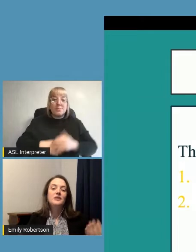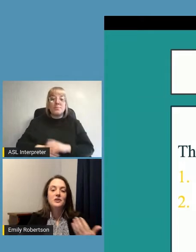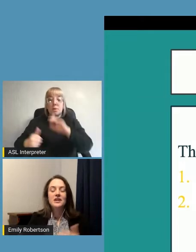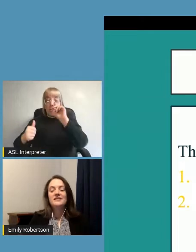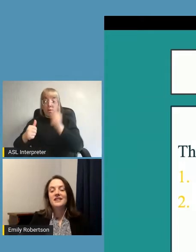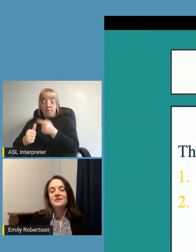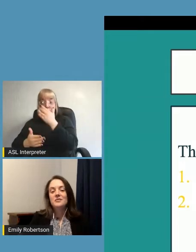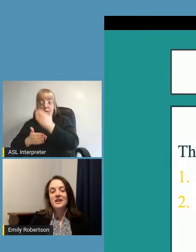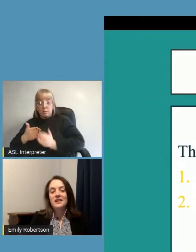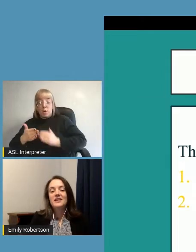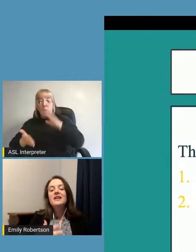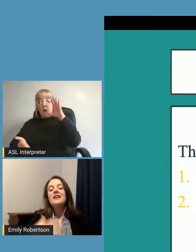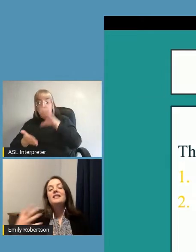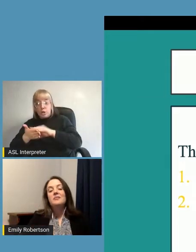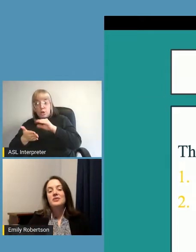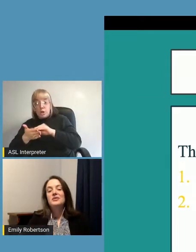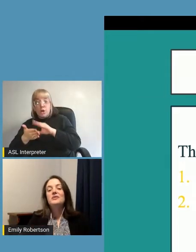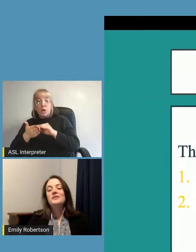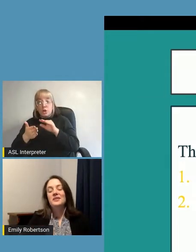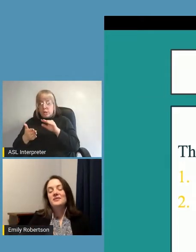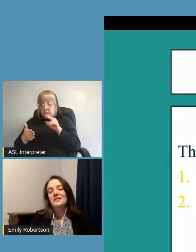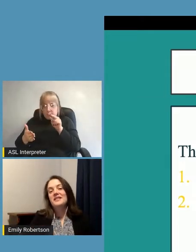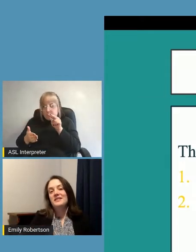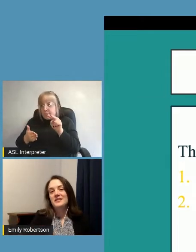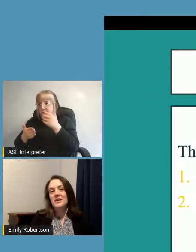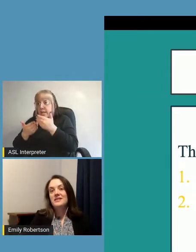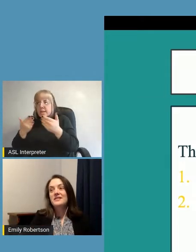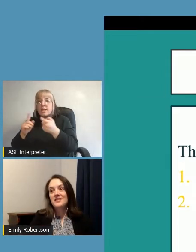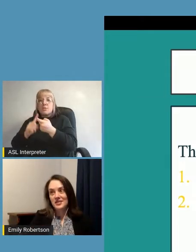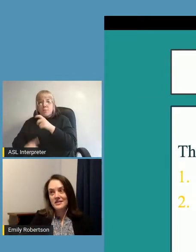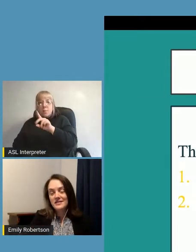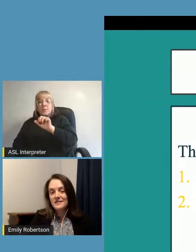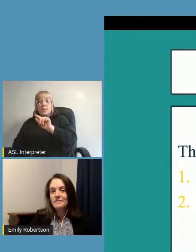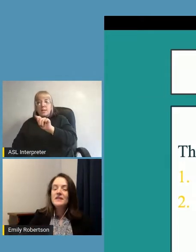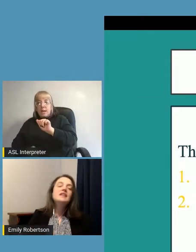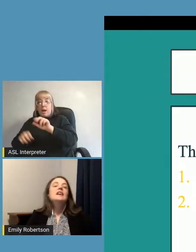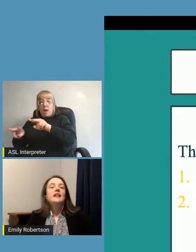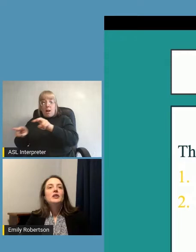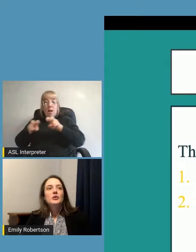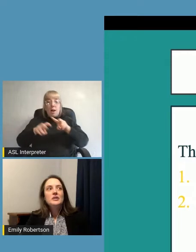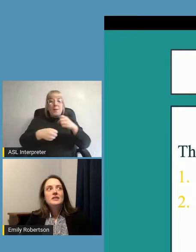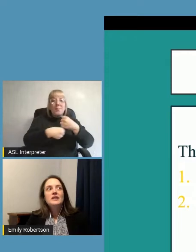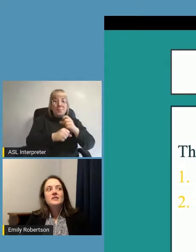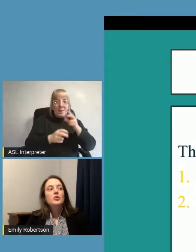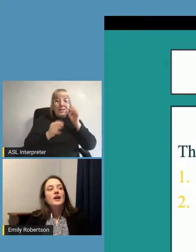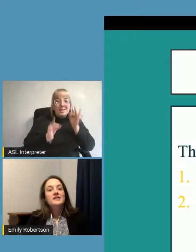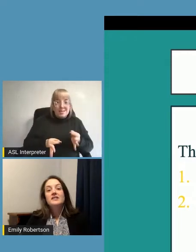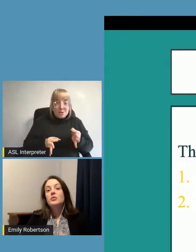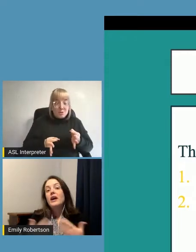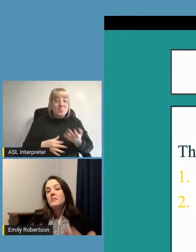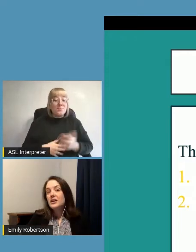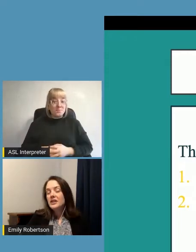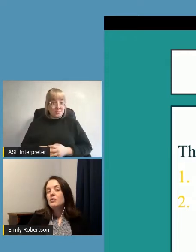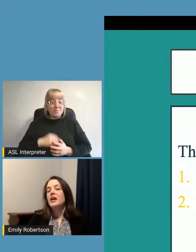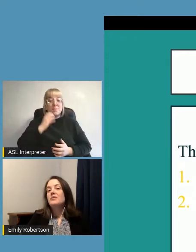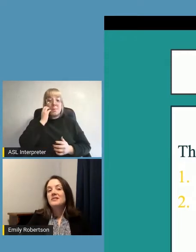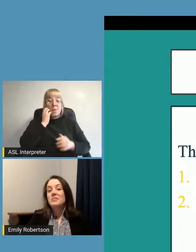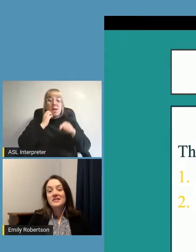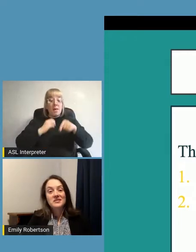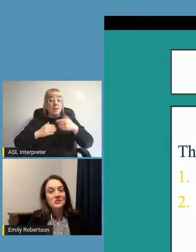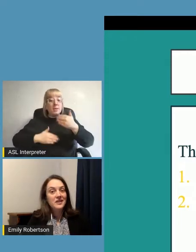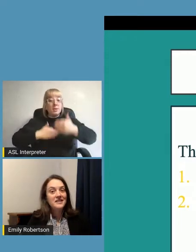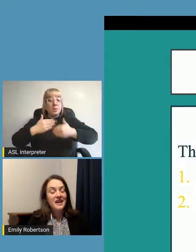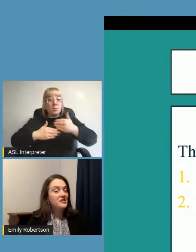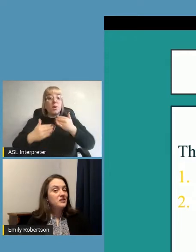part being learning insights from data, and number two, using those insights to make decisions. And I learned this process primarily when I was